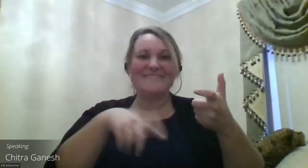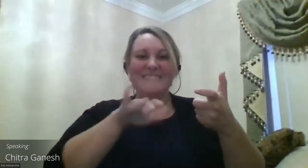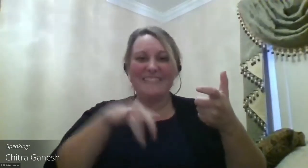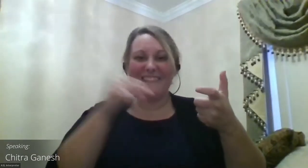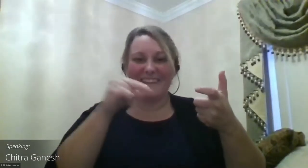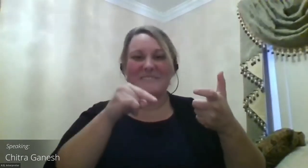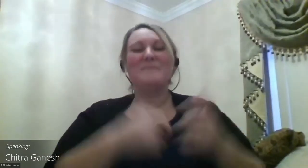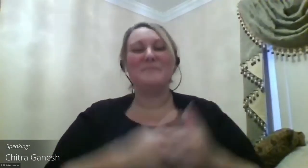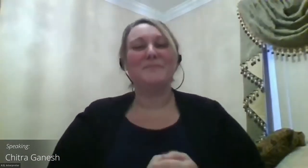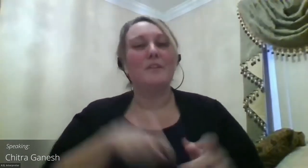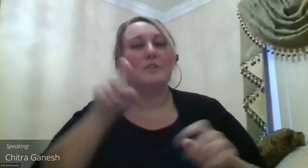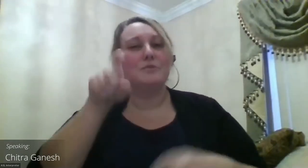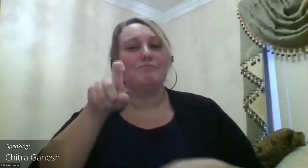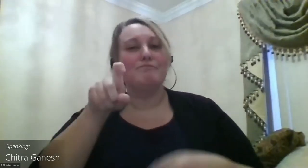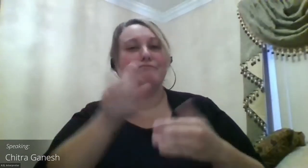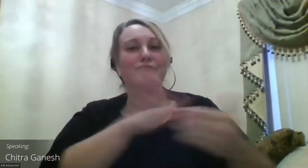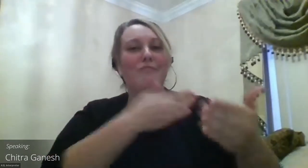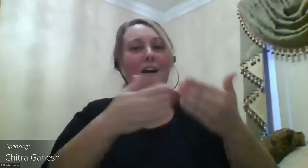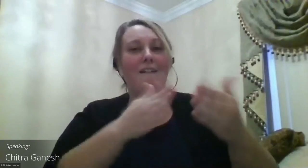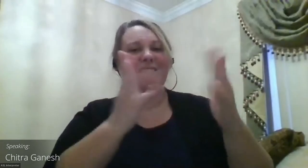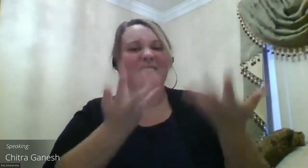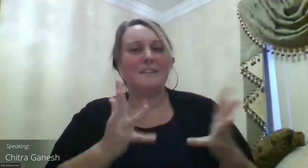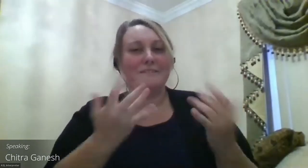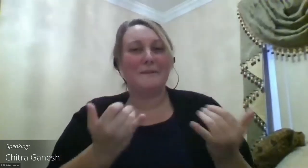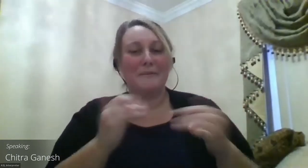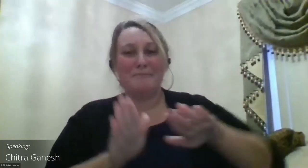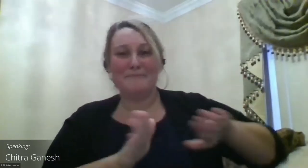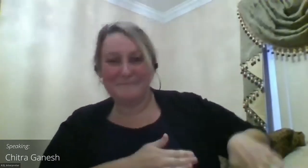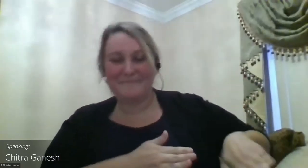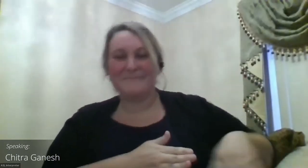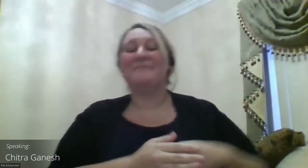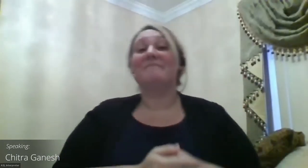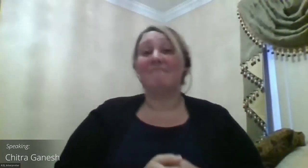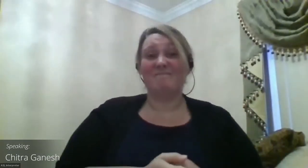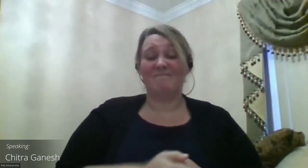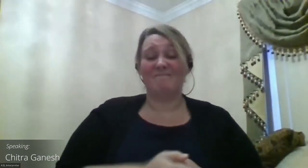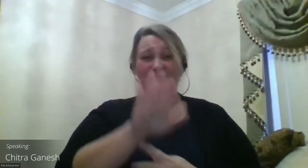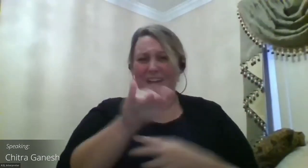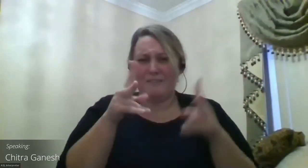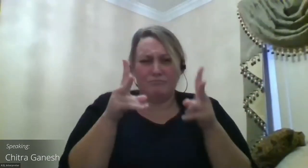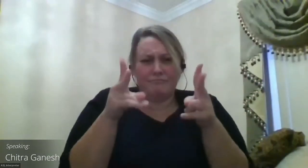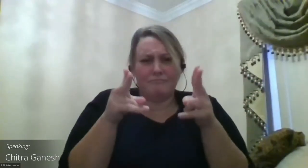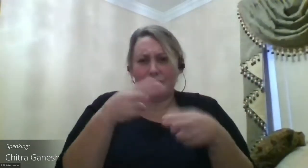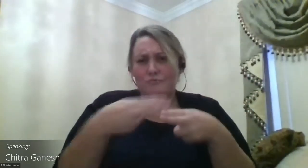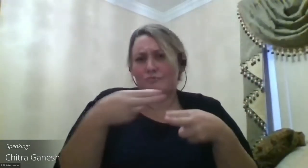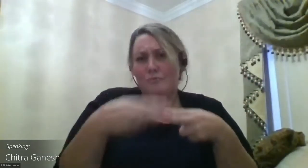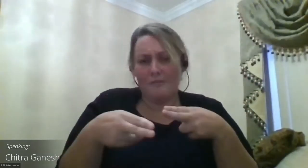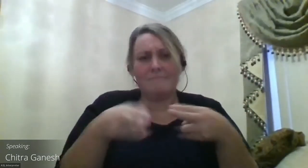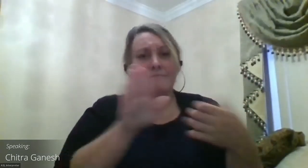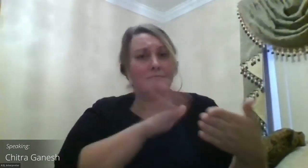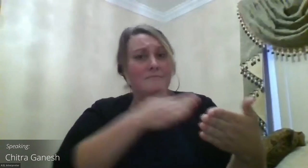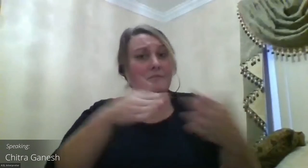of song. It's just as good as the first, uh, 52 seconds. But, um, there was something about this,